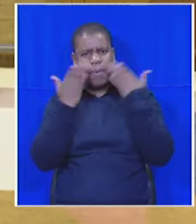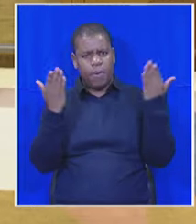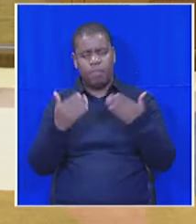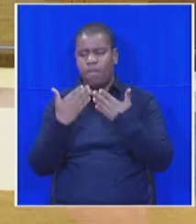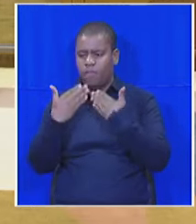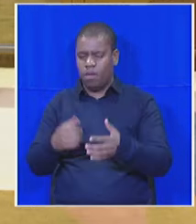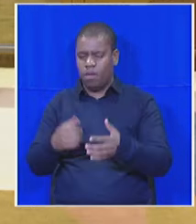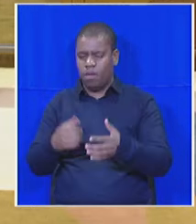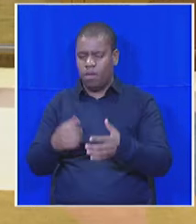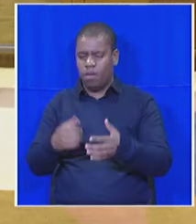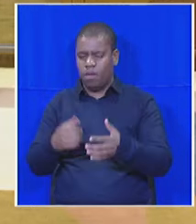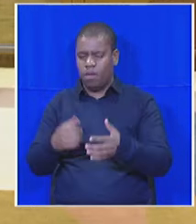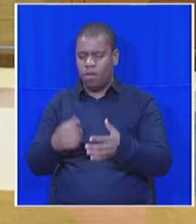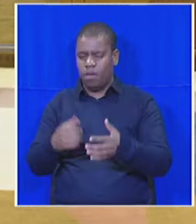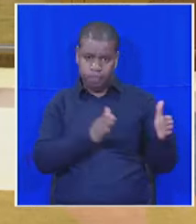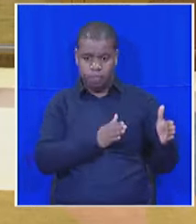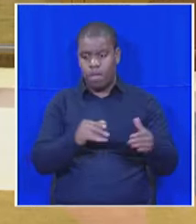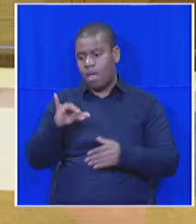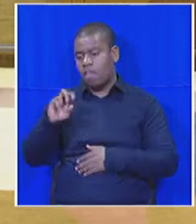The IFP.